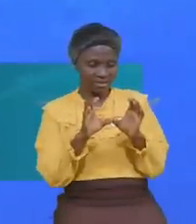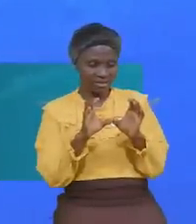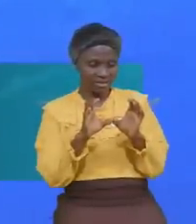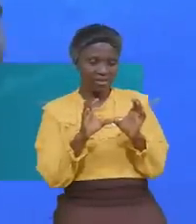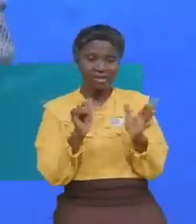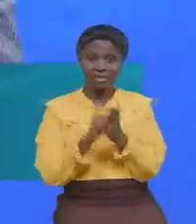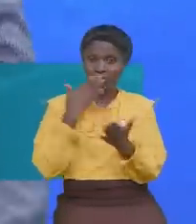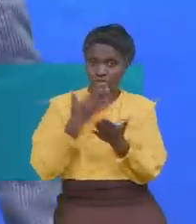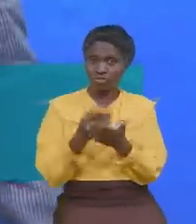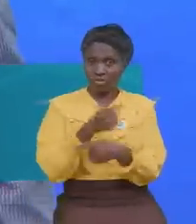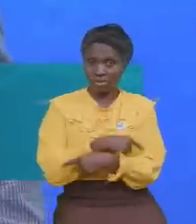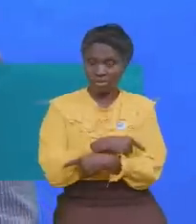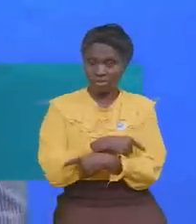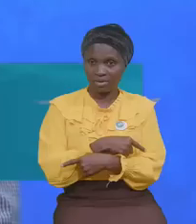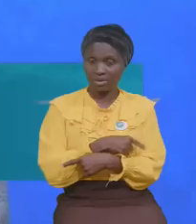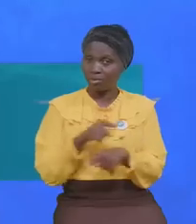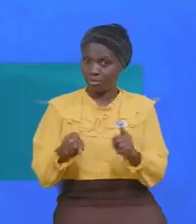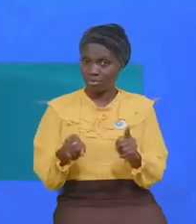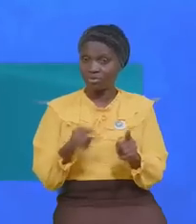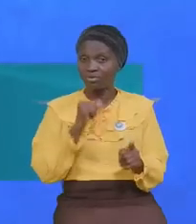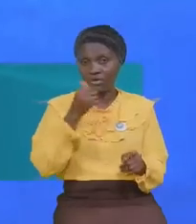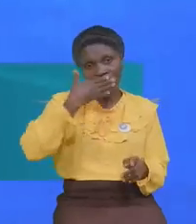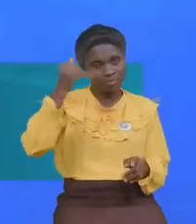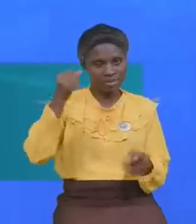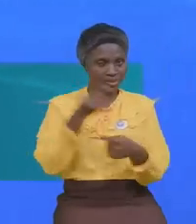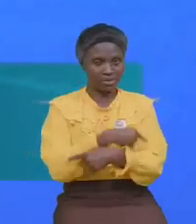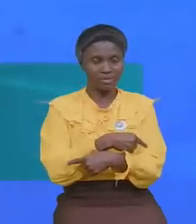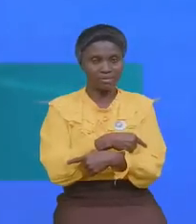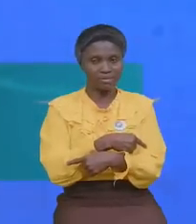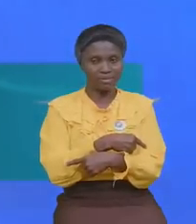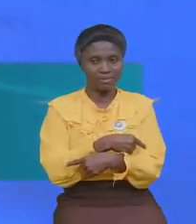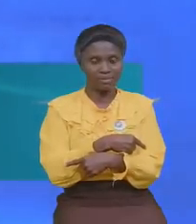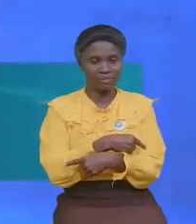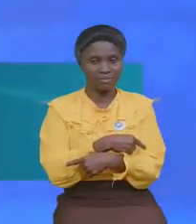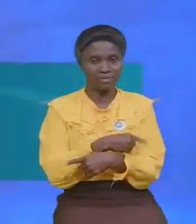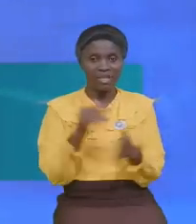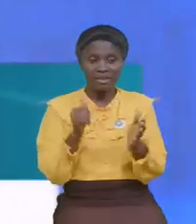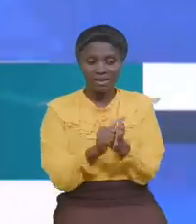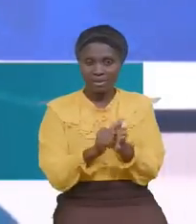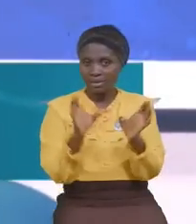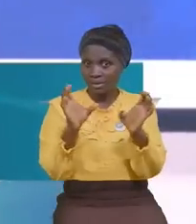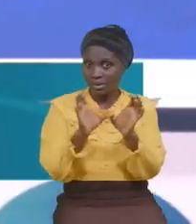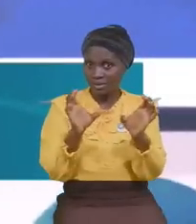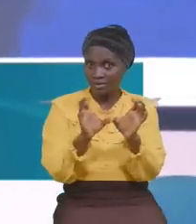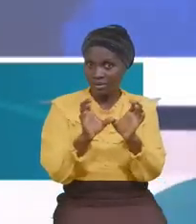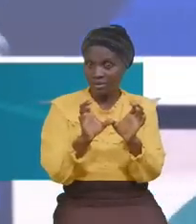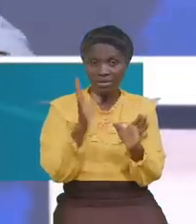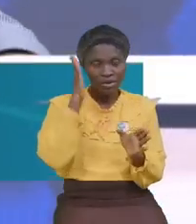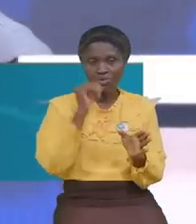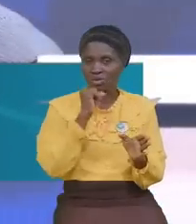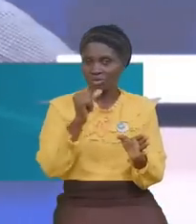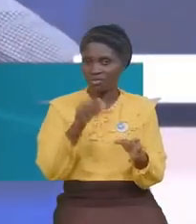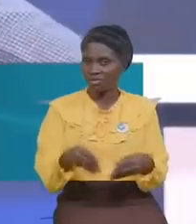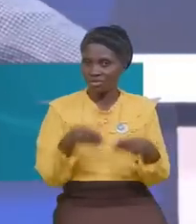day, but not the best day. That certificate will not earn you